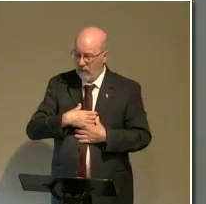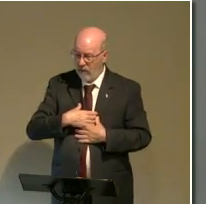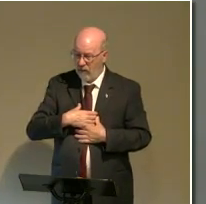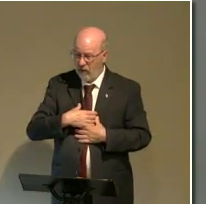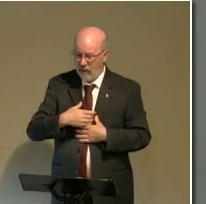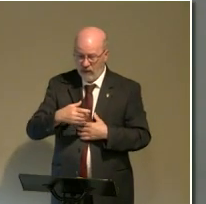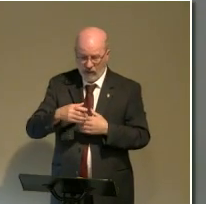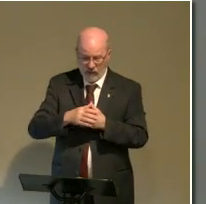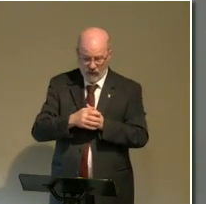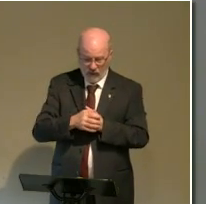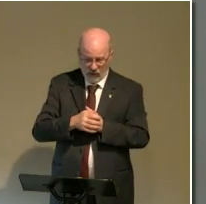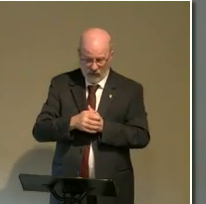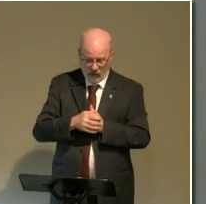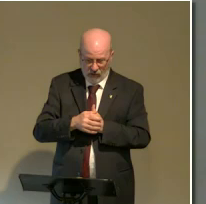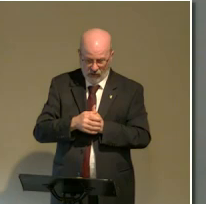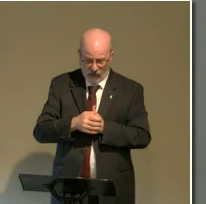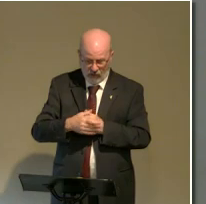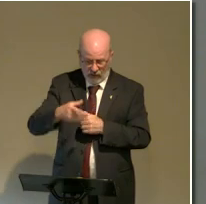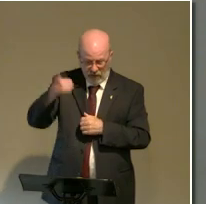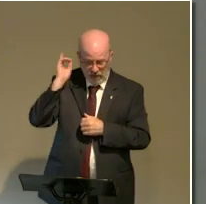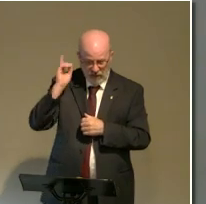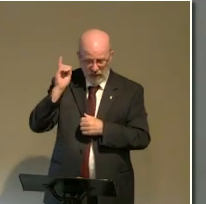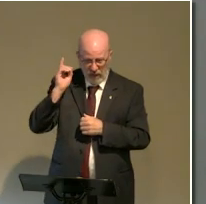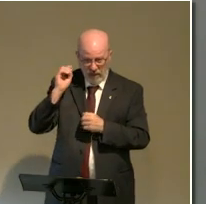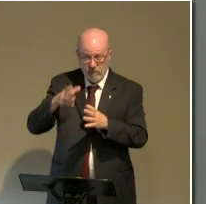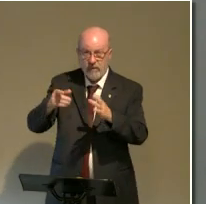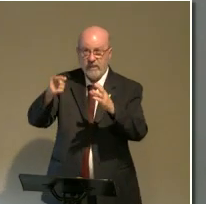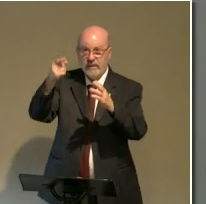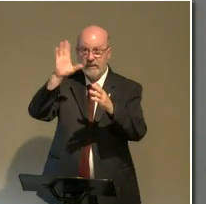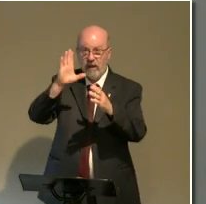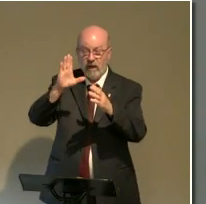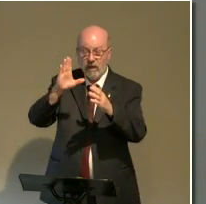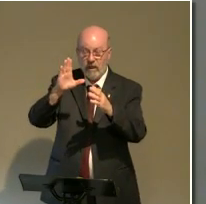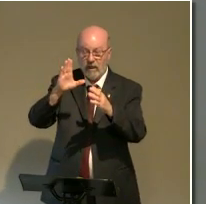Sorry, I got to reword that. Daniel put God's